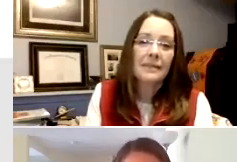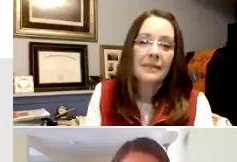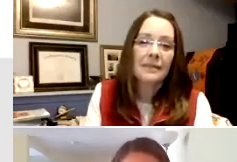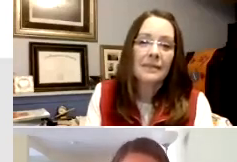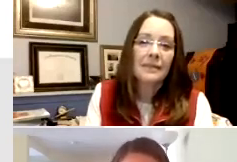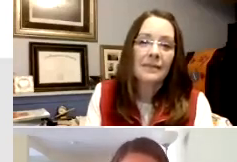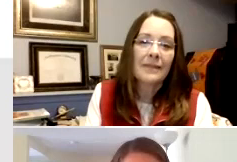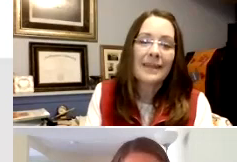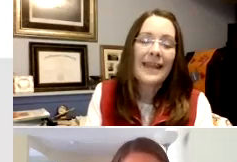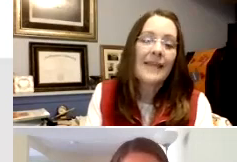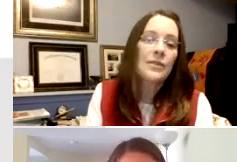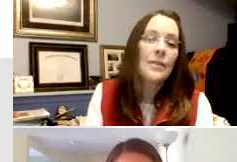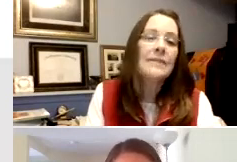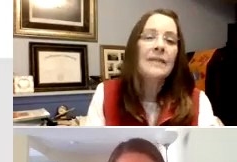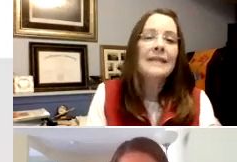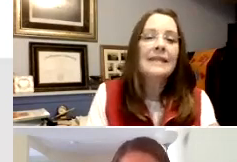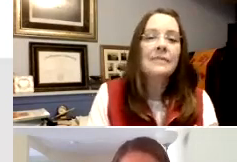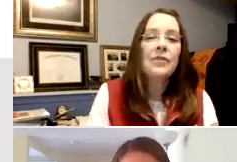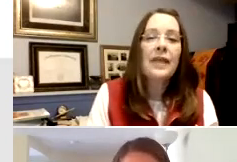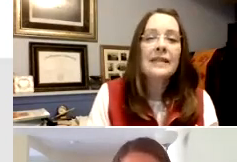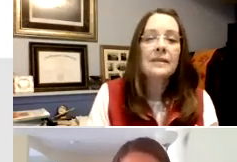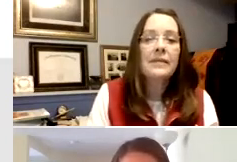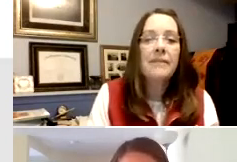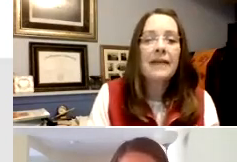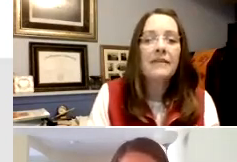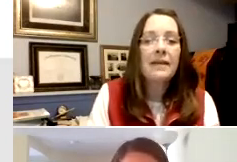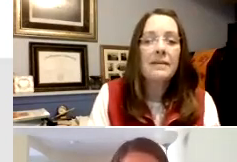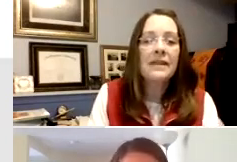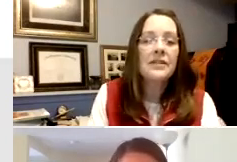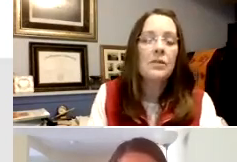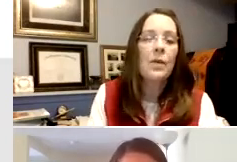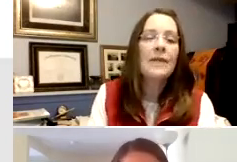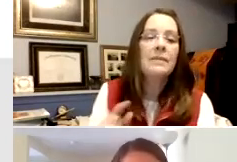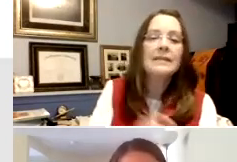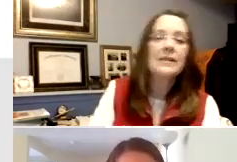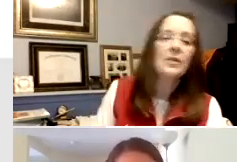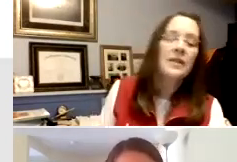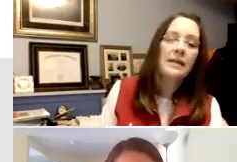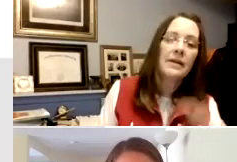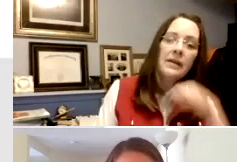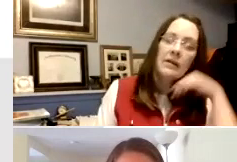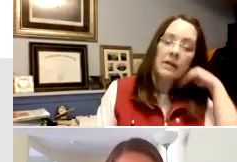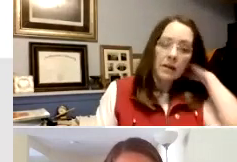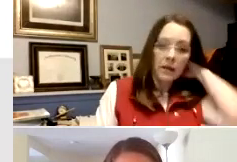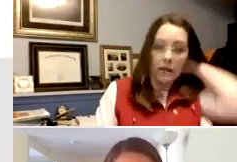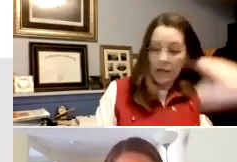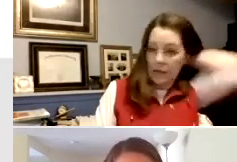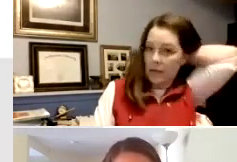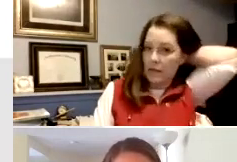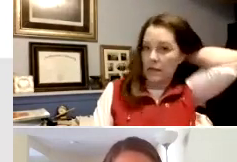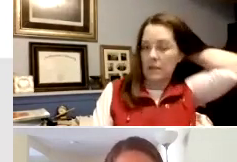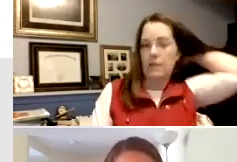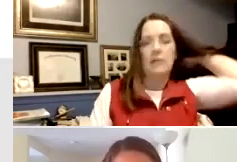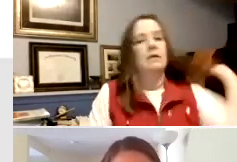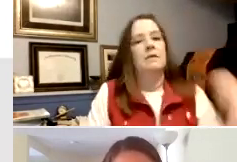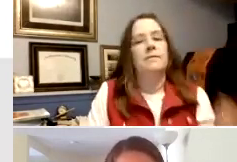Maybe a 2. Yeah, so what's the complexity? You're right, it'd be about a mid-phase 2, but what complexity are we talking about here? Well, you've got